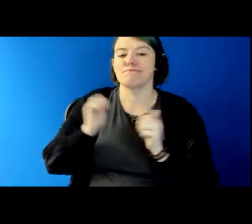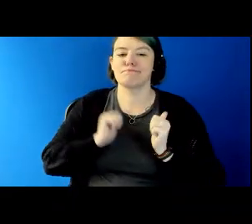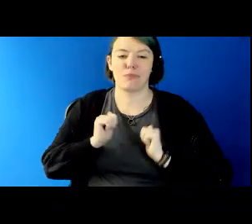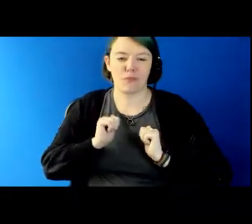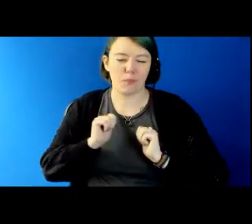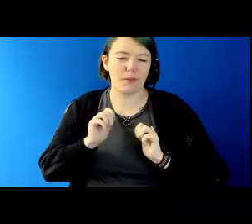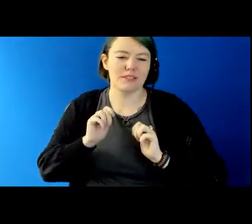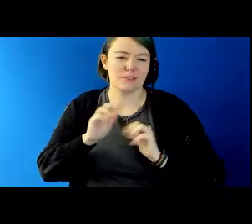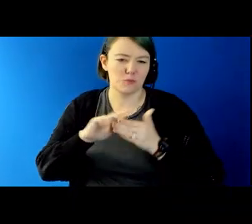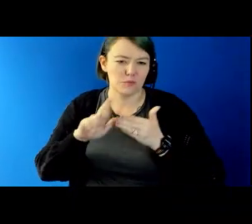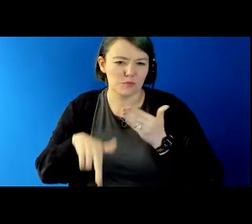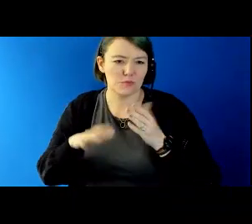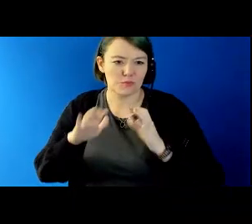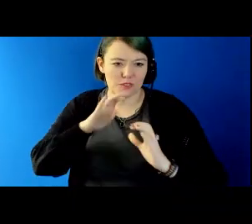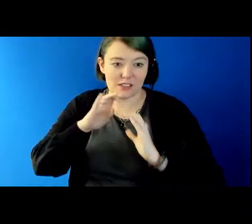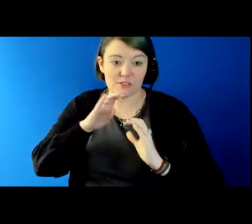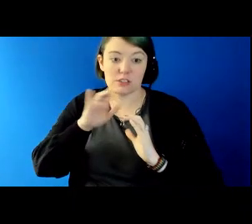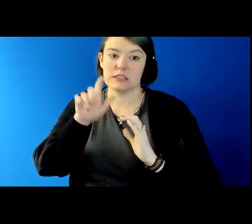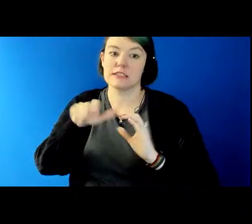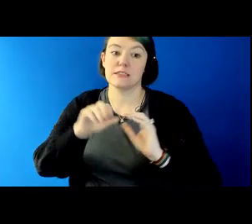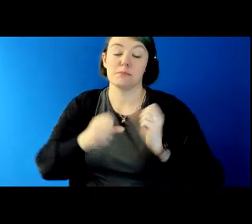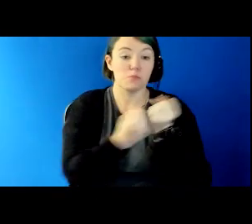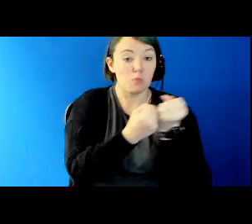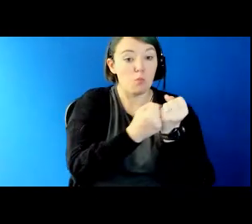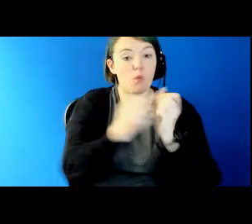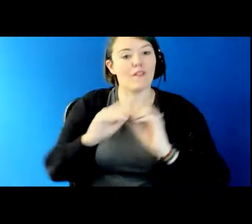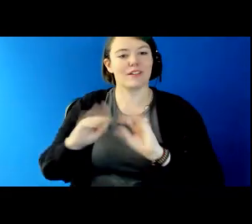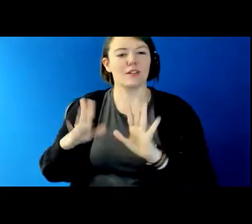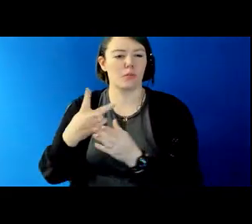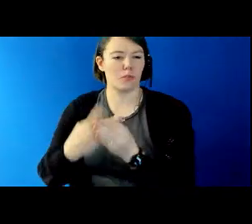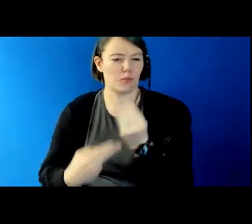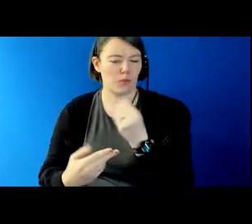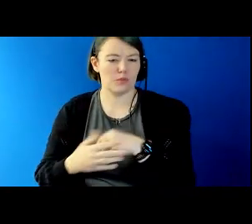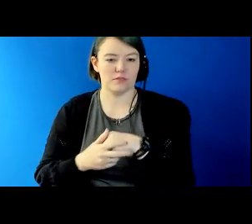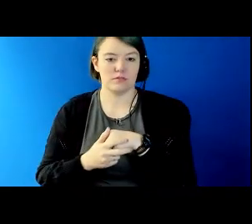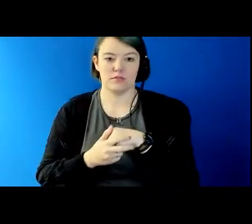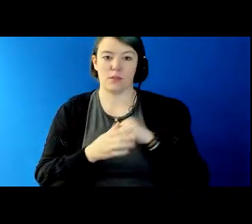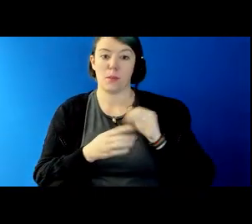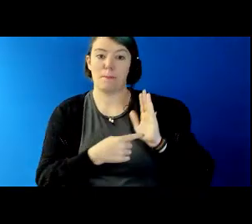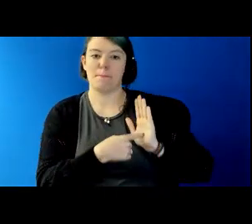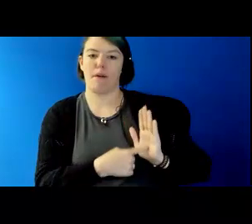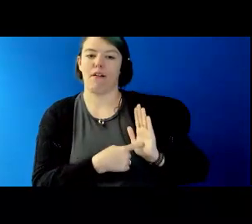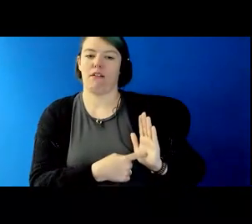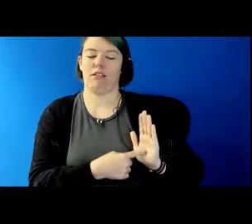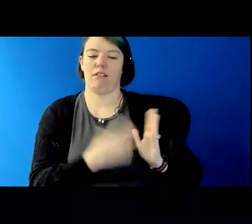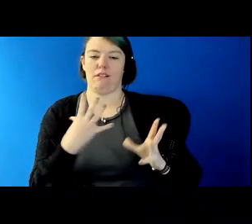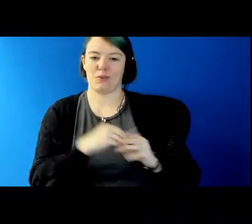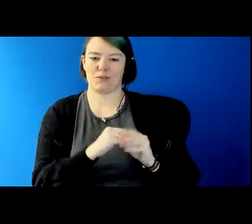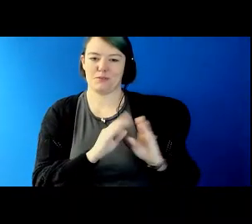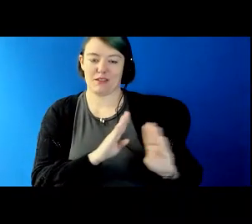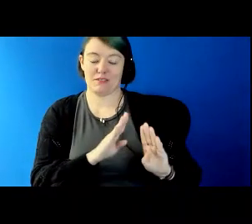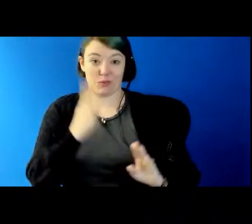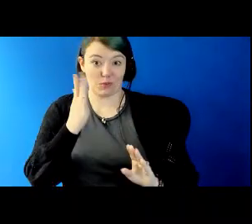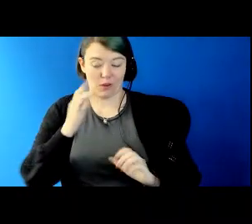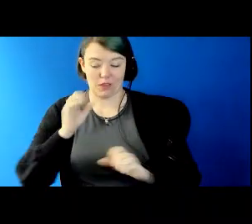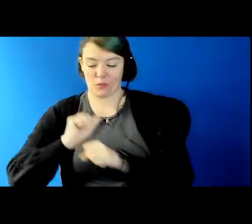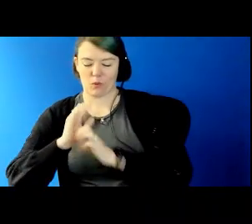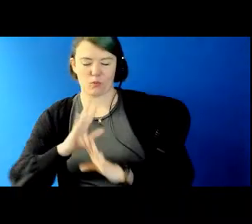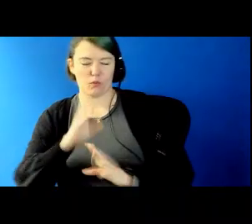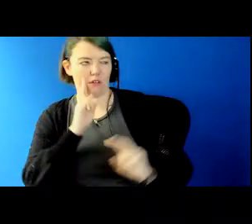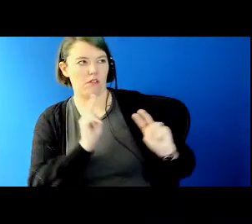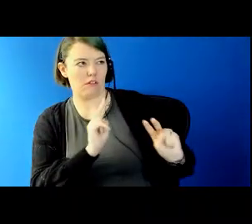and reinforce the importance of modeling inclusive behaviors because employees take their cues from their direct leaders. So